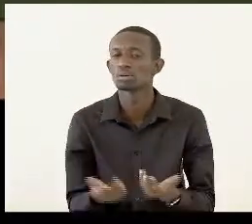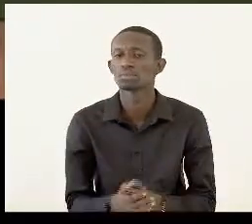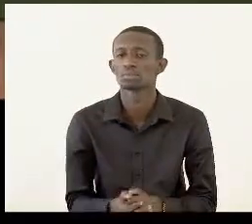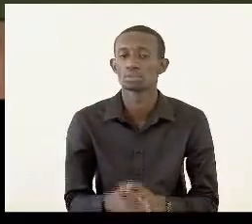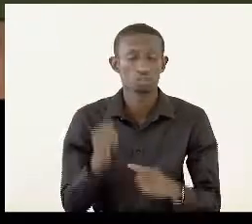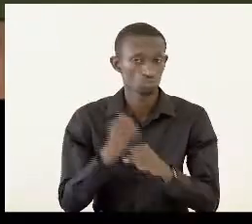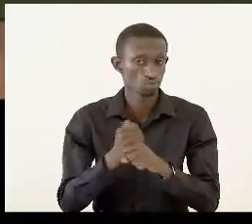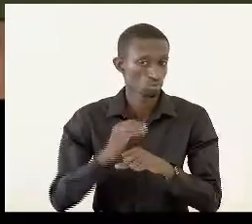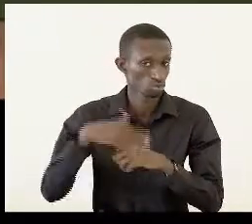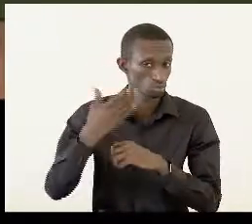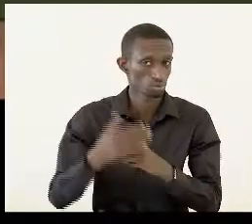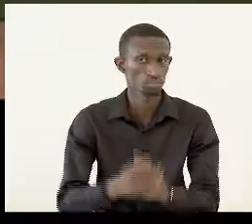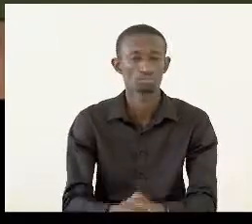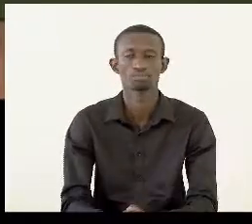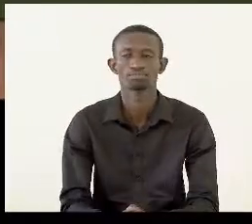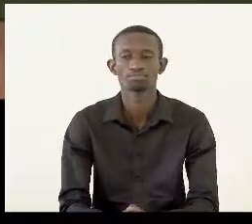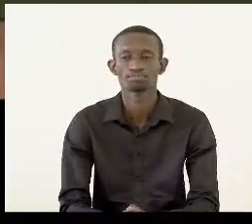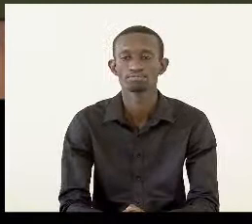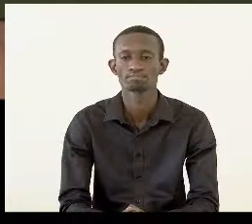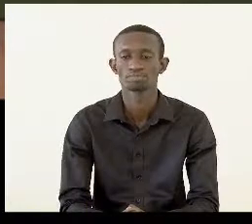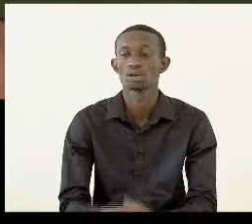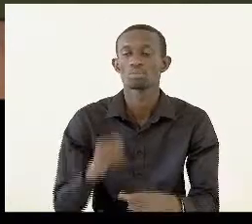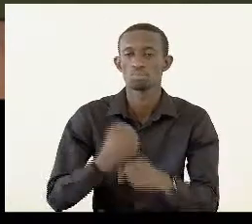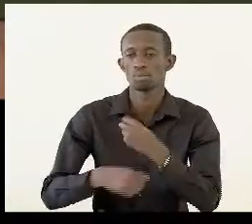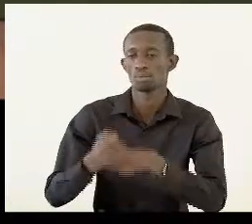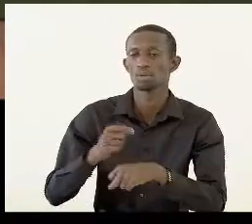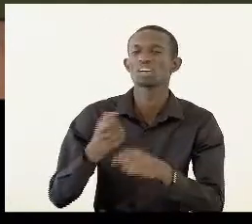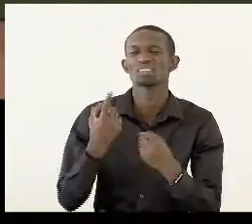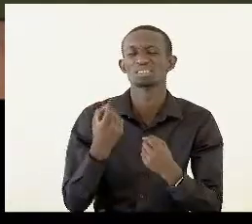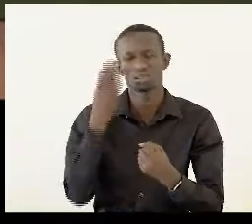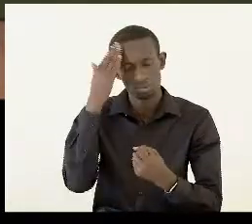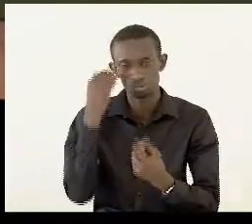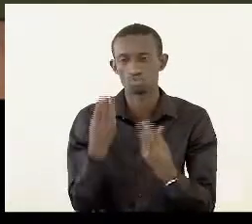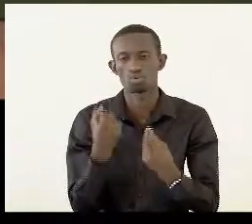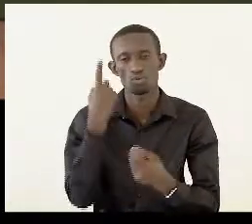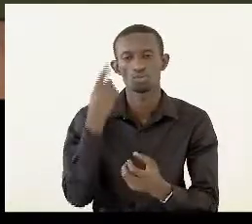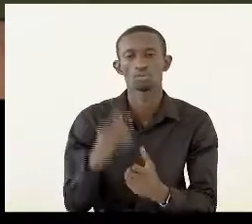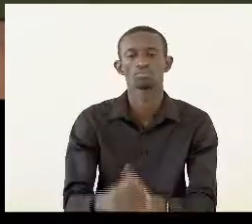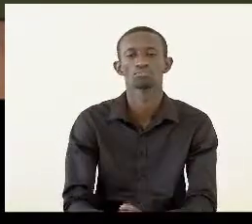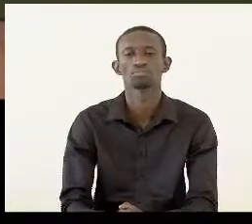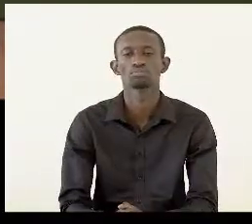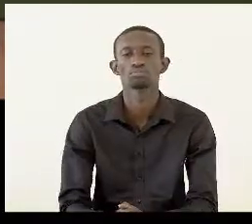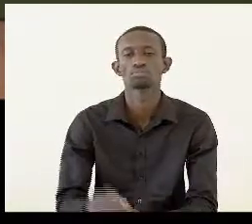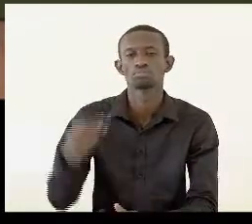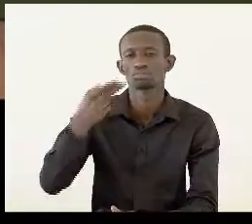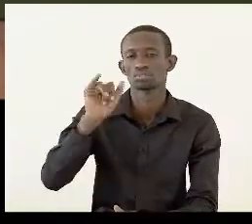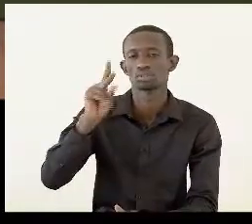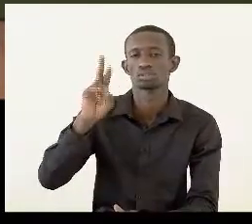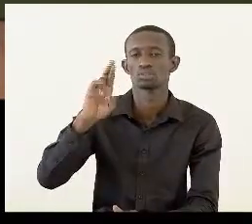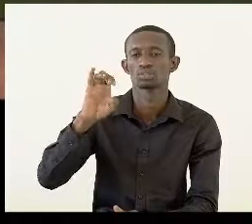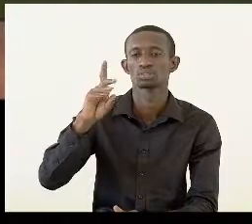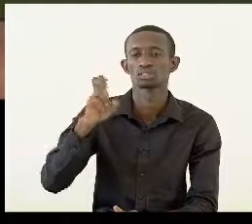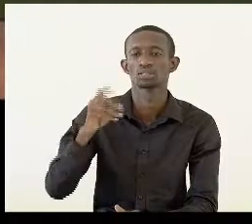will do this, all of this, in a practical. It will be easier to understand. And the hydroxides can also react